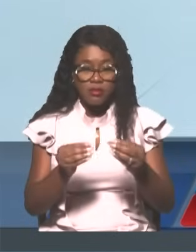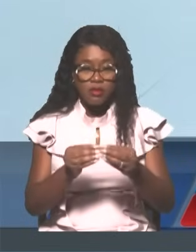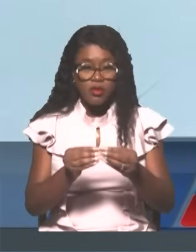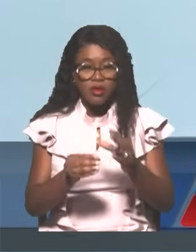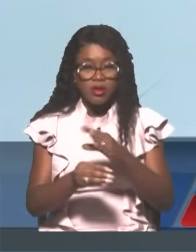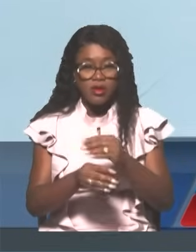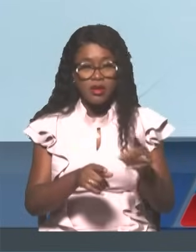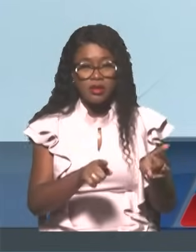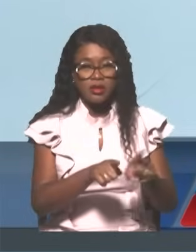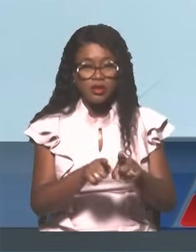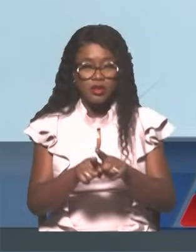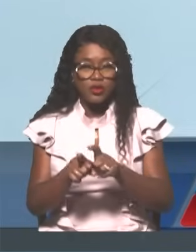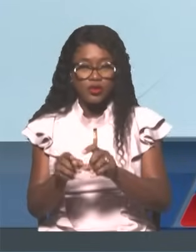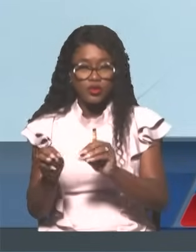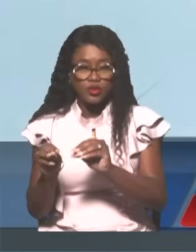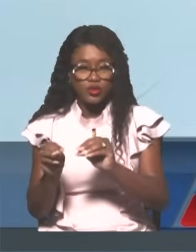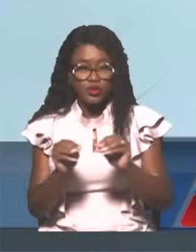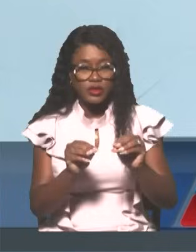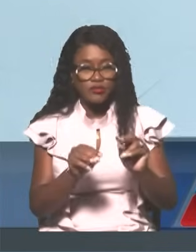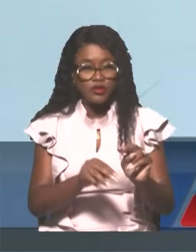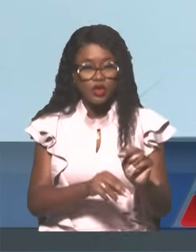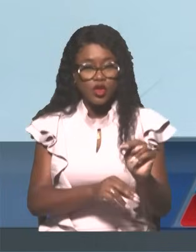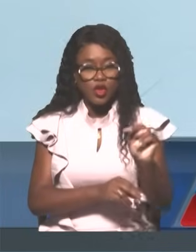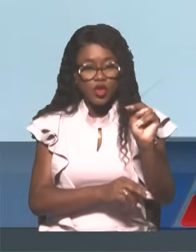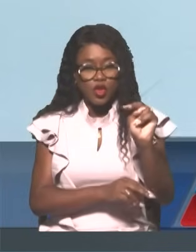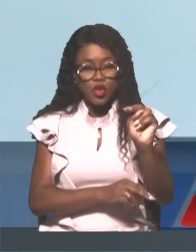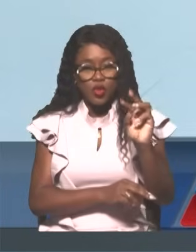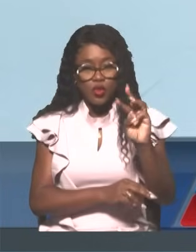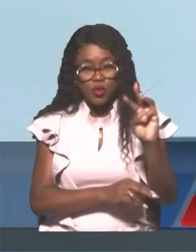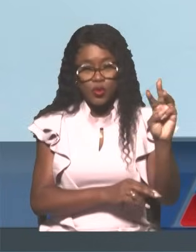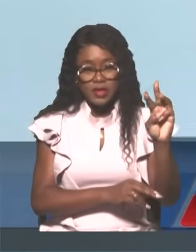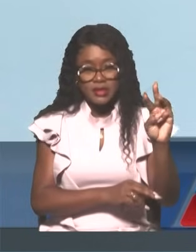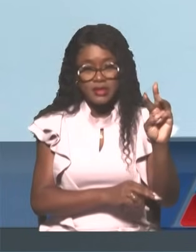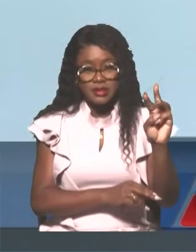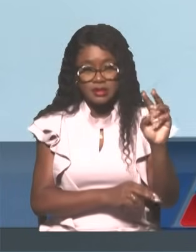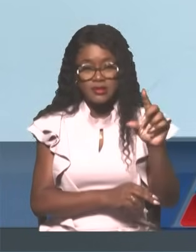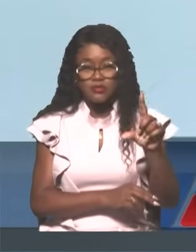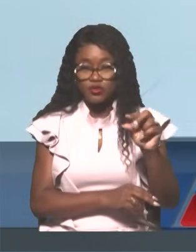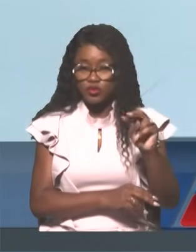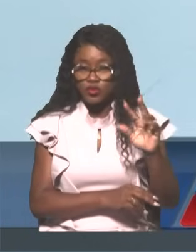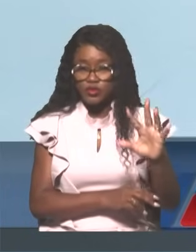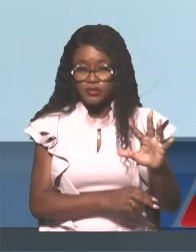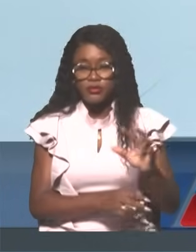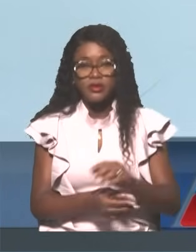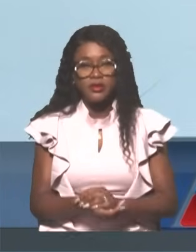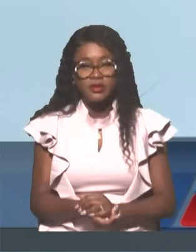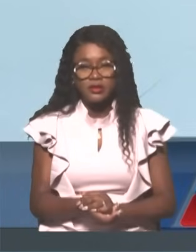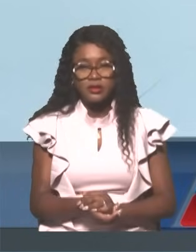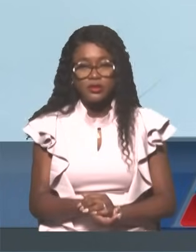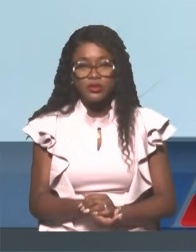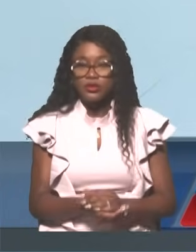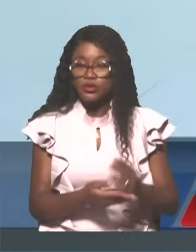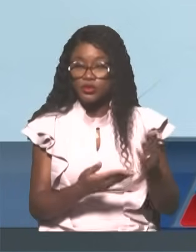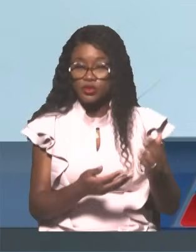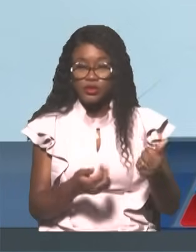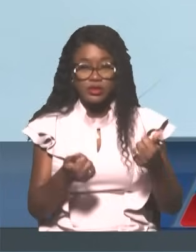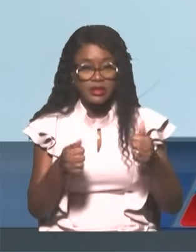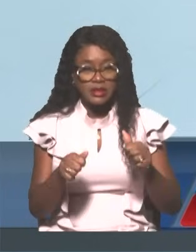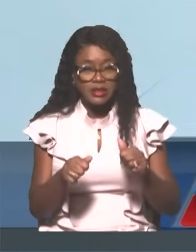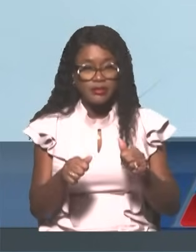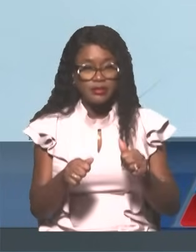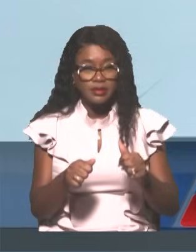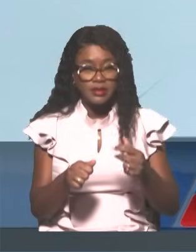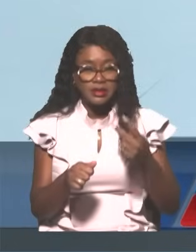have also shifted towards the northwest in 2025. So I was able to get an